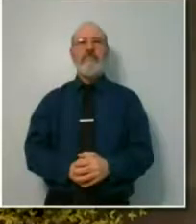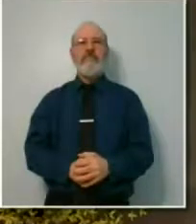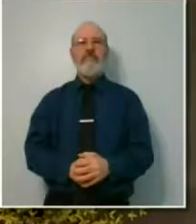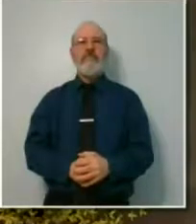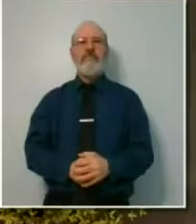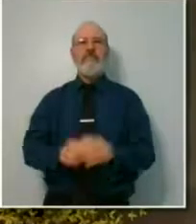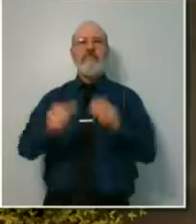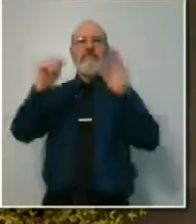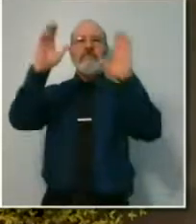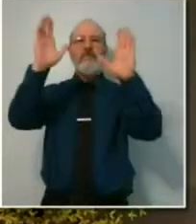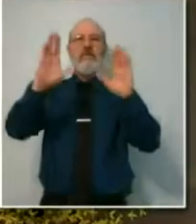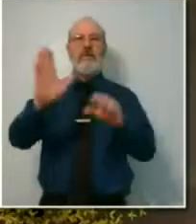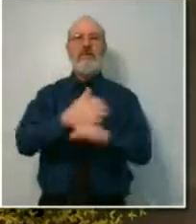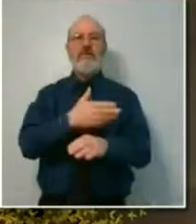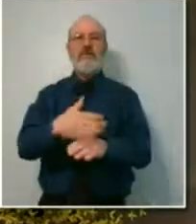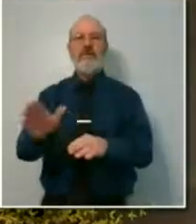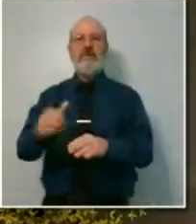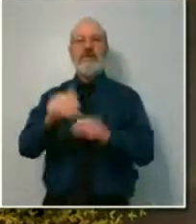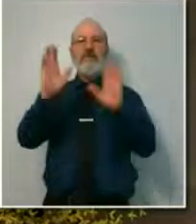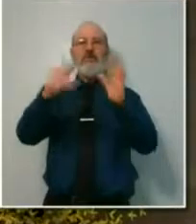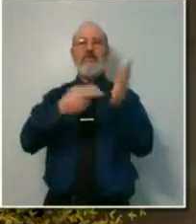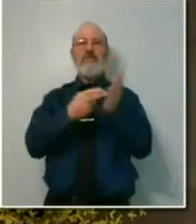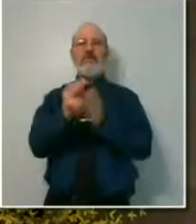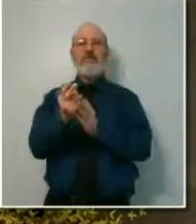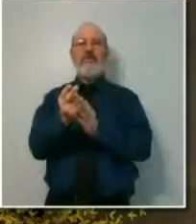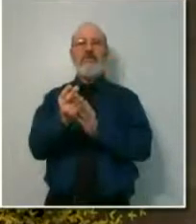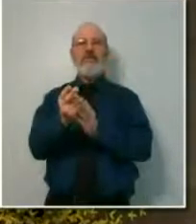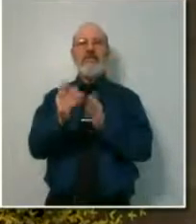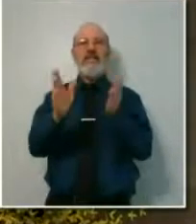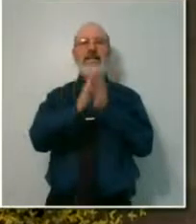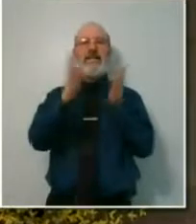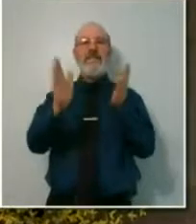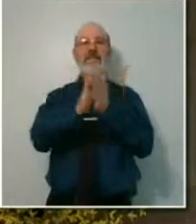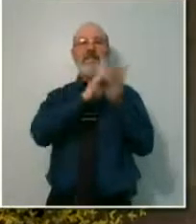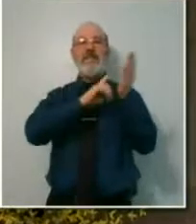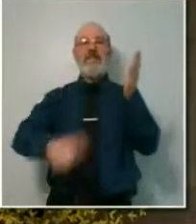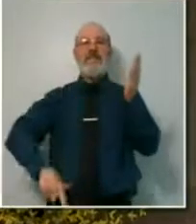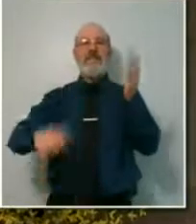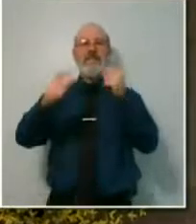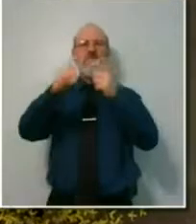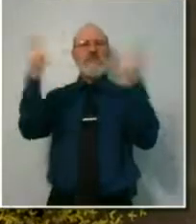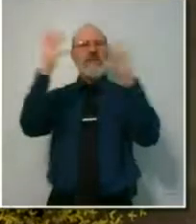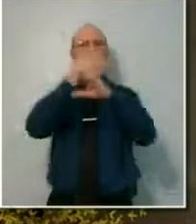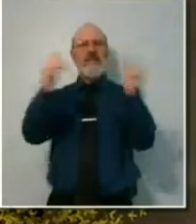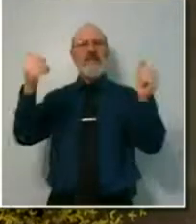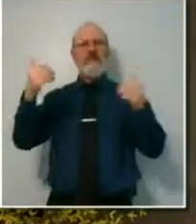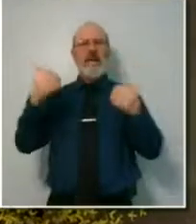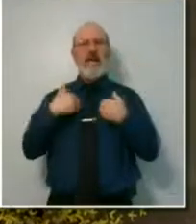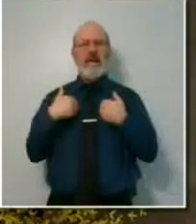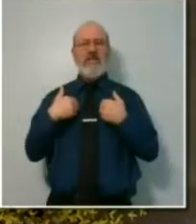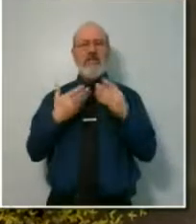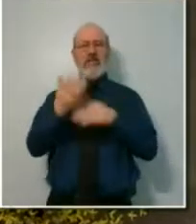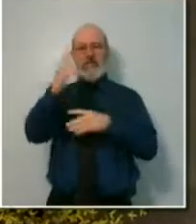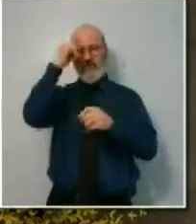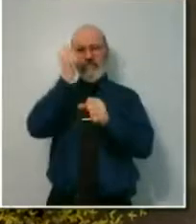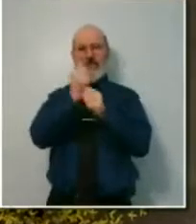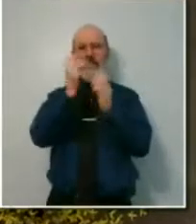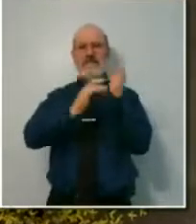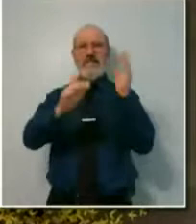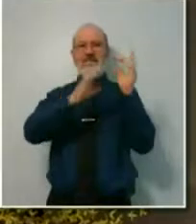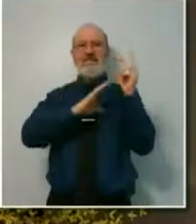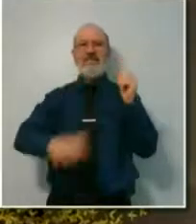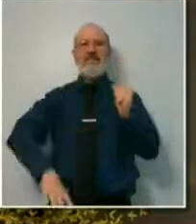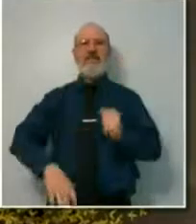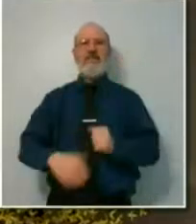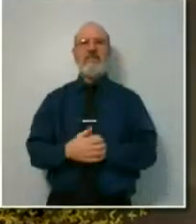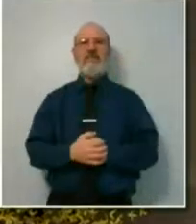Wonderful song and wonderful truth. And to praise the Lord for the great salvation that we have through faith in Jesus Christ.